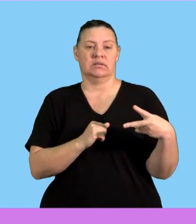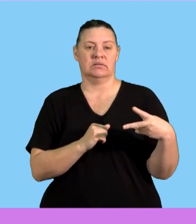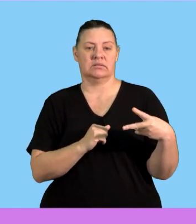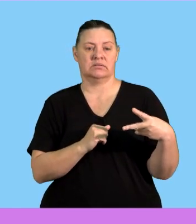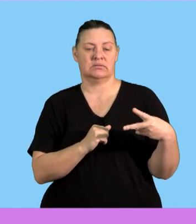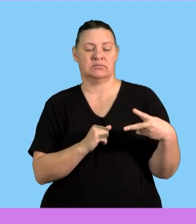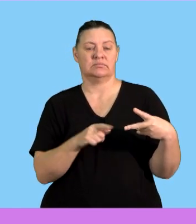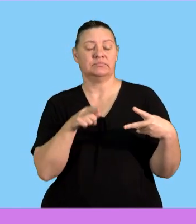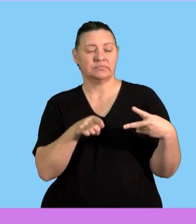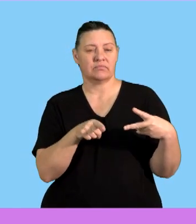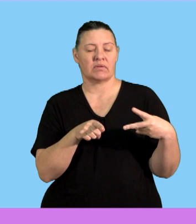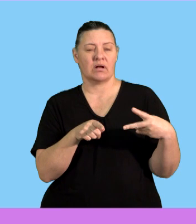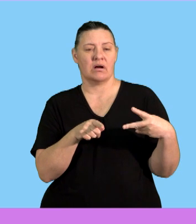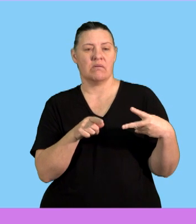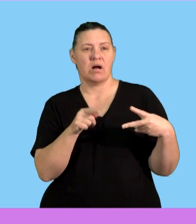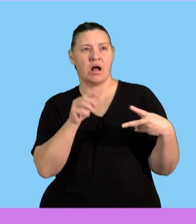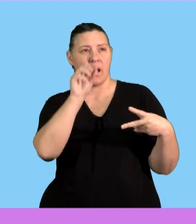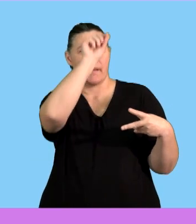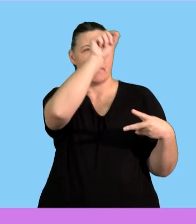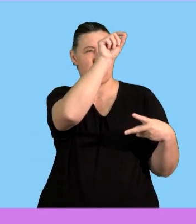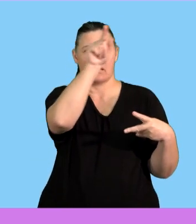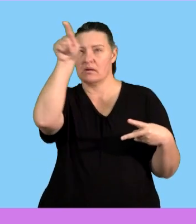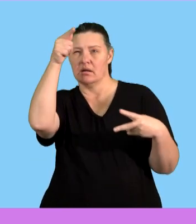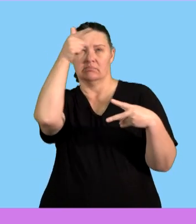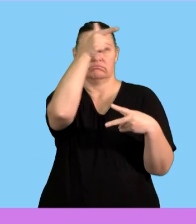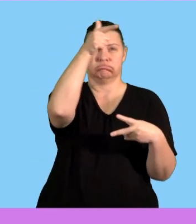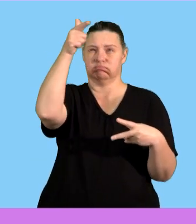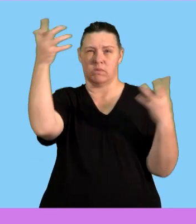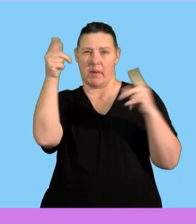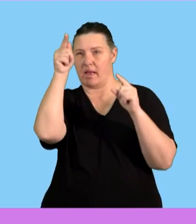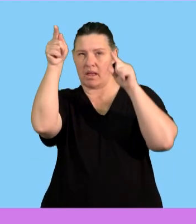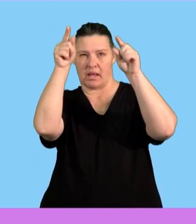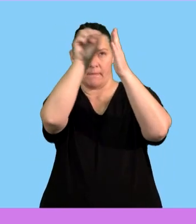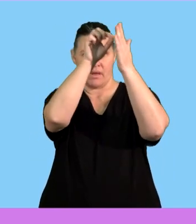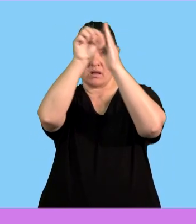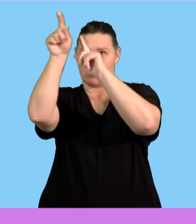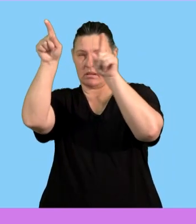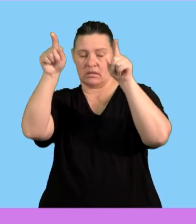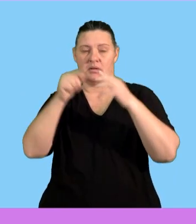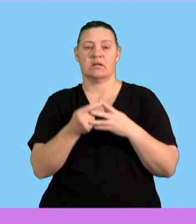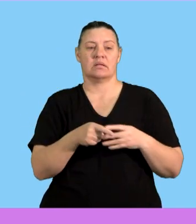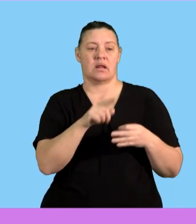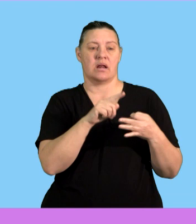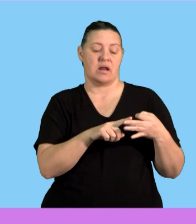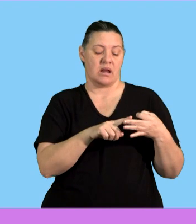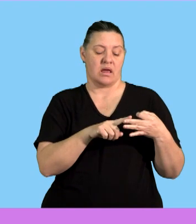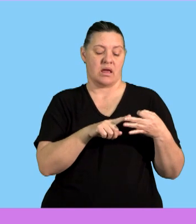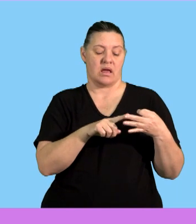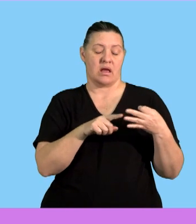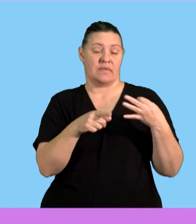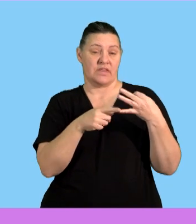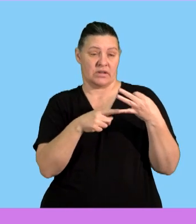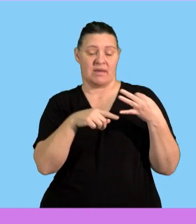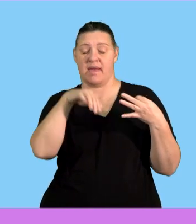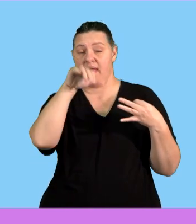be C, right? Where you basically marked where you're going to draw, right? And put the screws. Then third step is